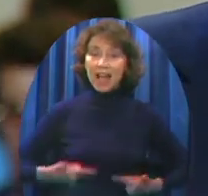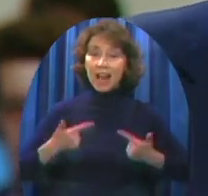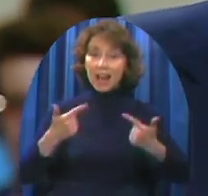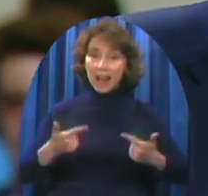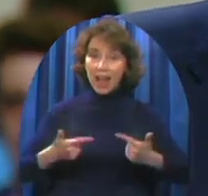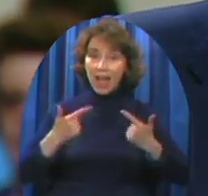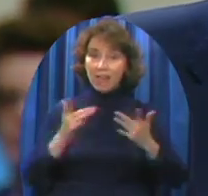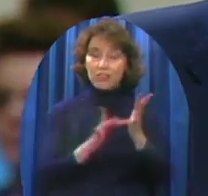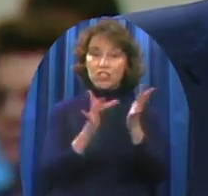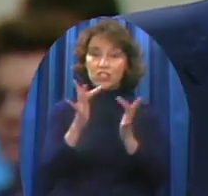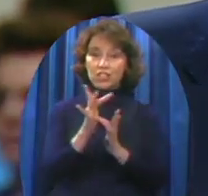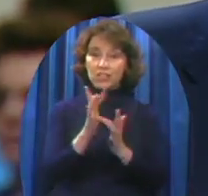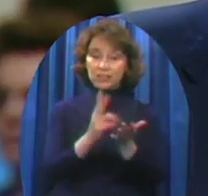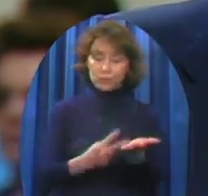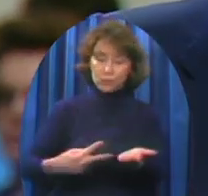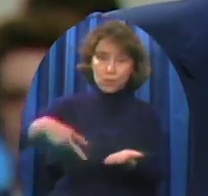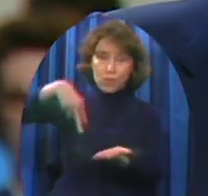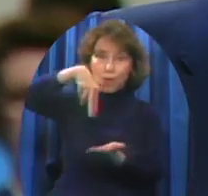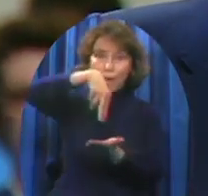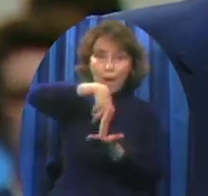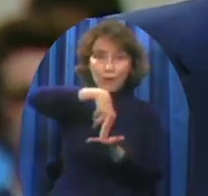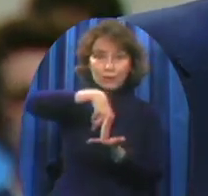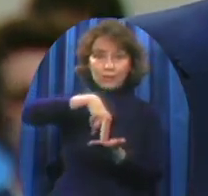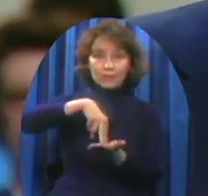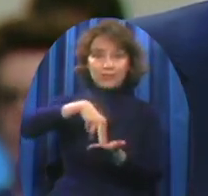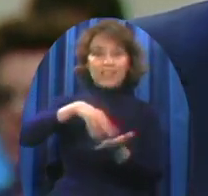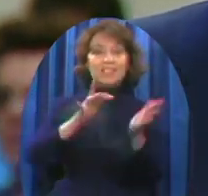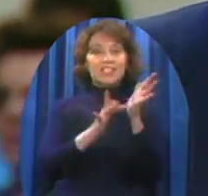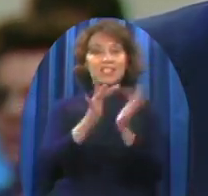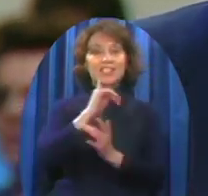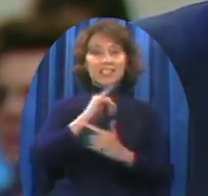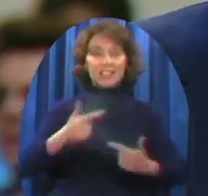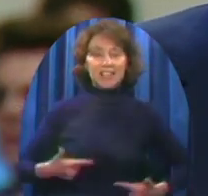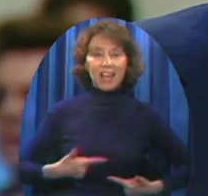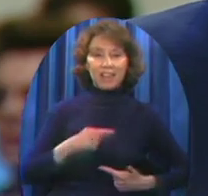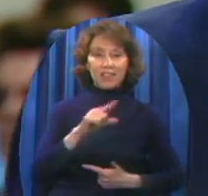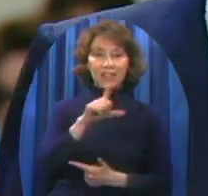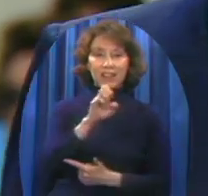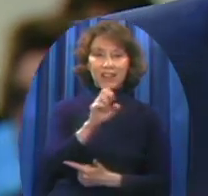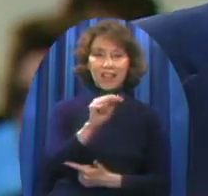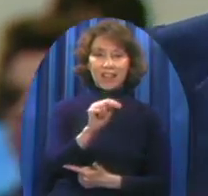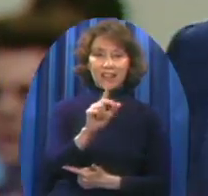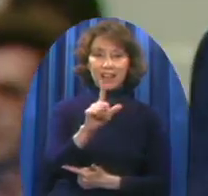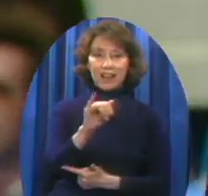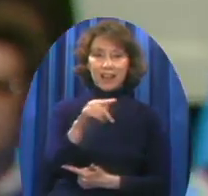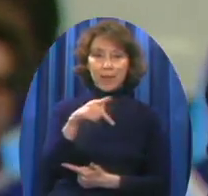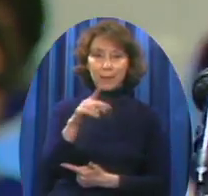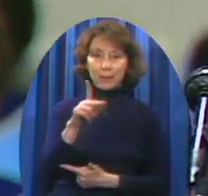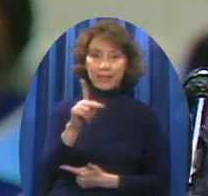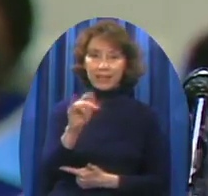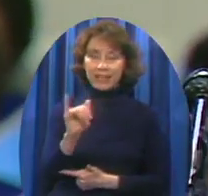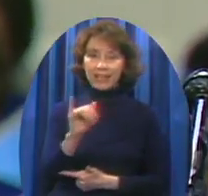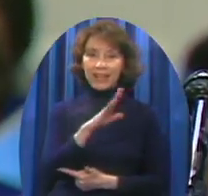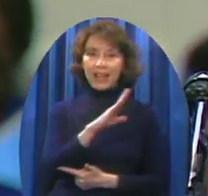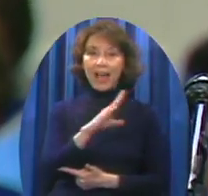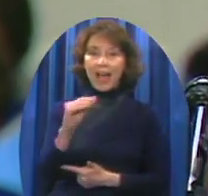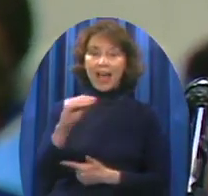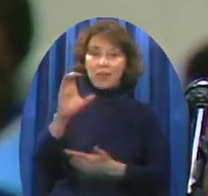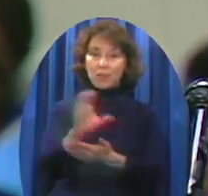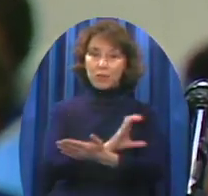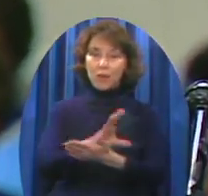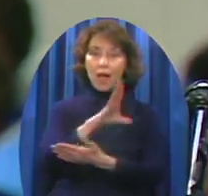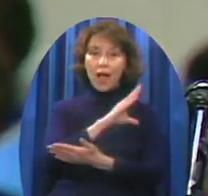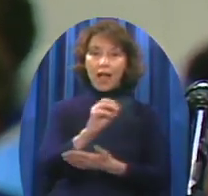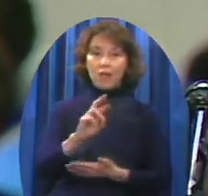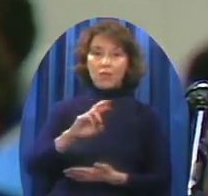of that grave. He's alive. Mr. Glenn Lidke, the concert choir, and the Old Time Gospel Hour Orchestra